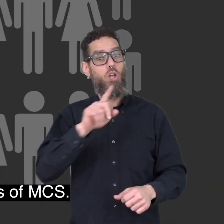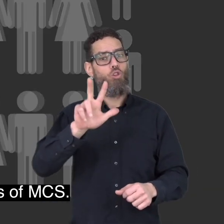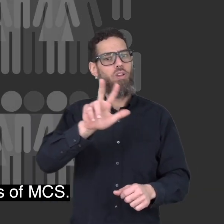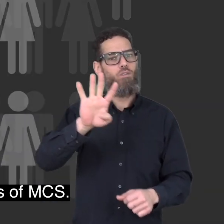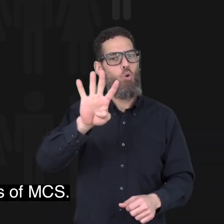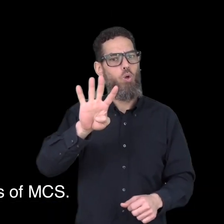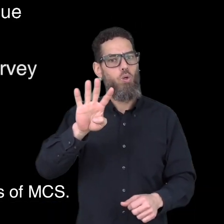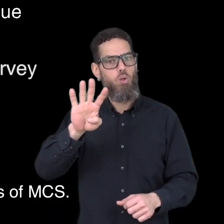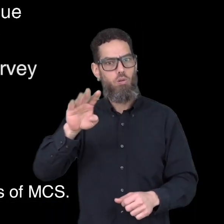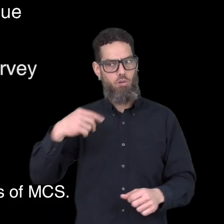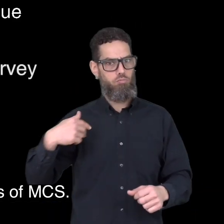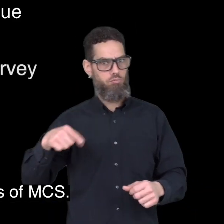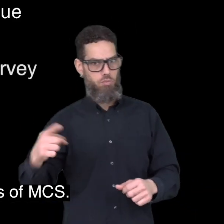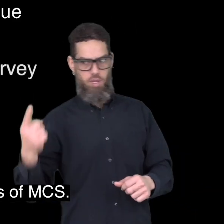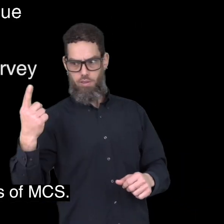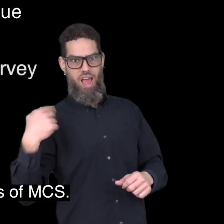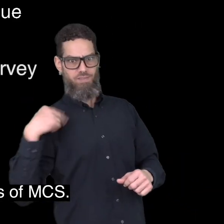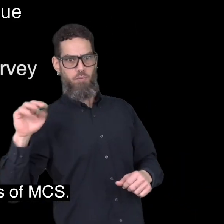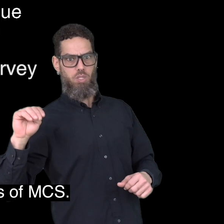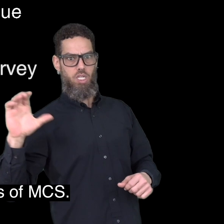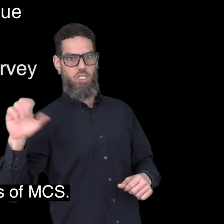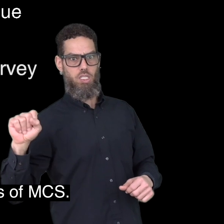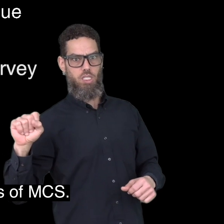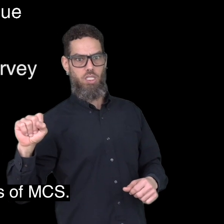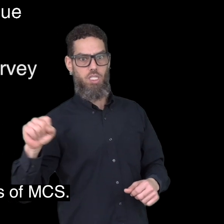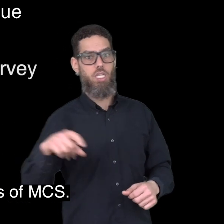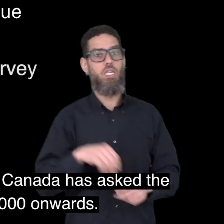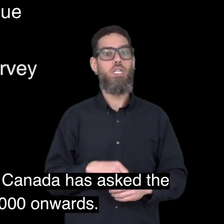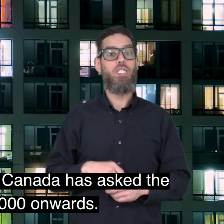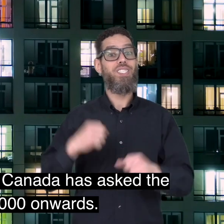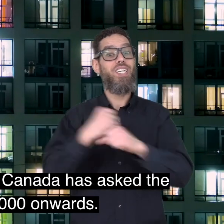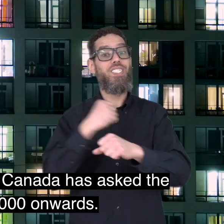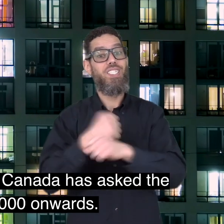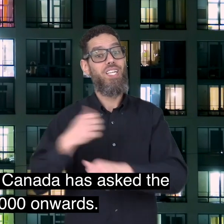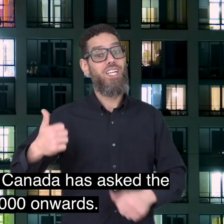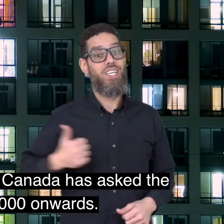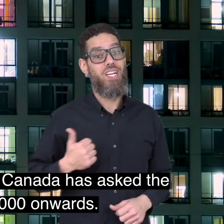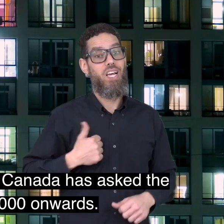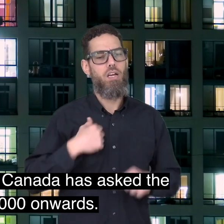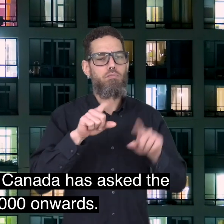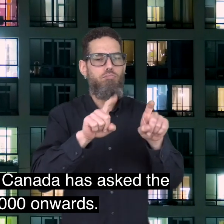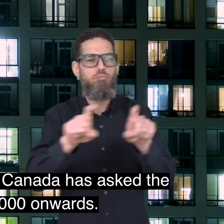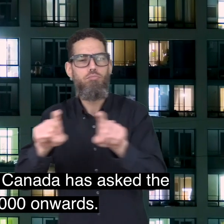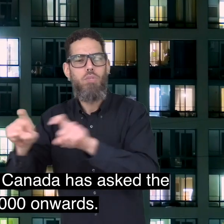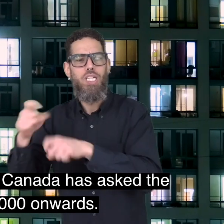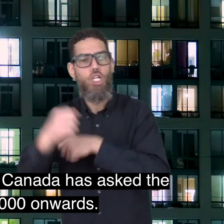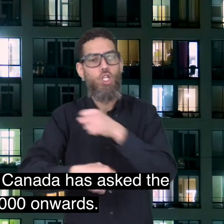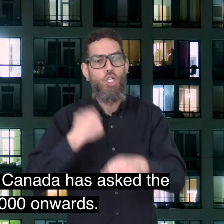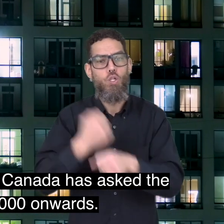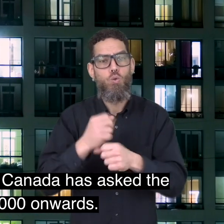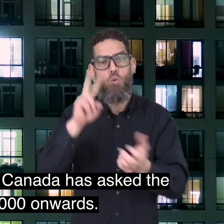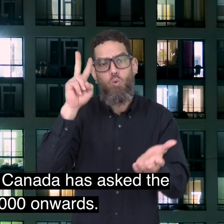MCS. The Canadian Community Health Survey, Statistics Canada, has asked the question about MCS at certain intervals